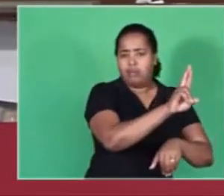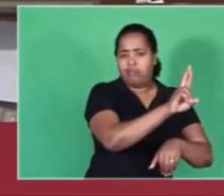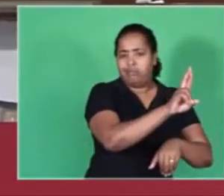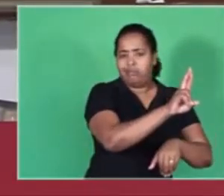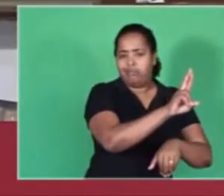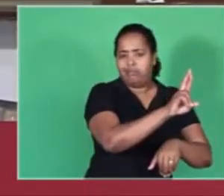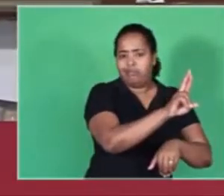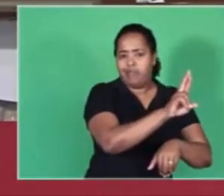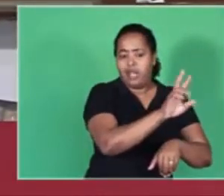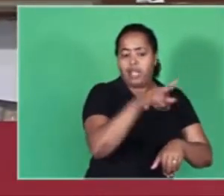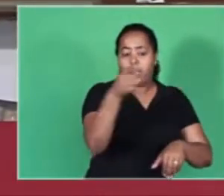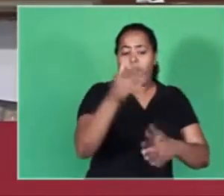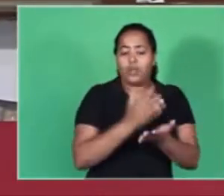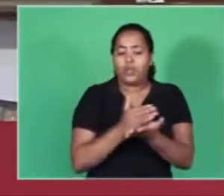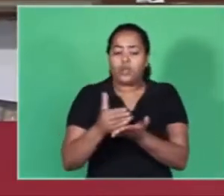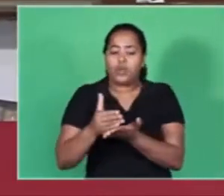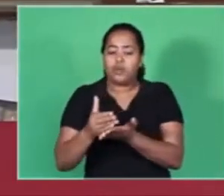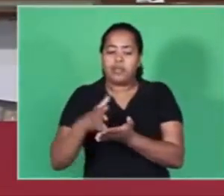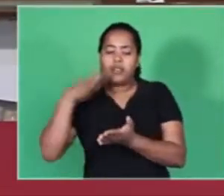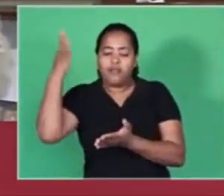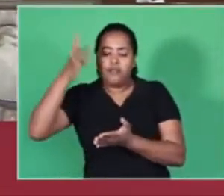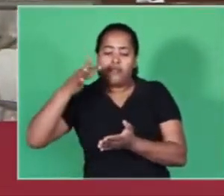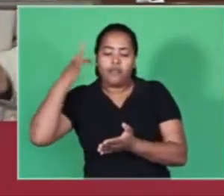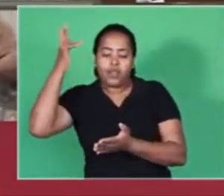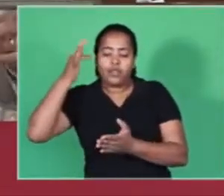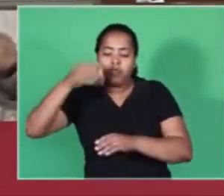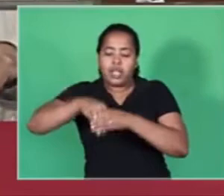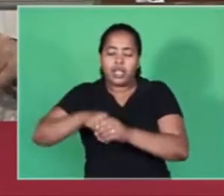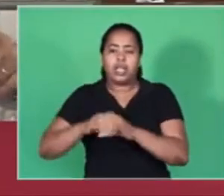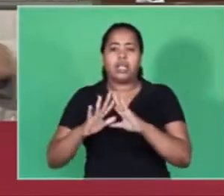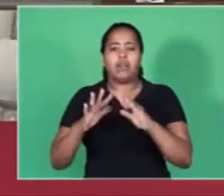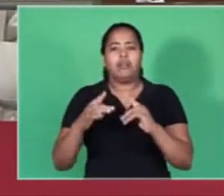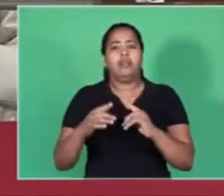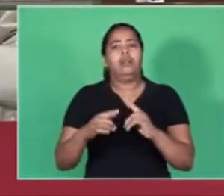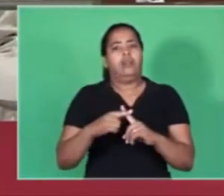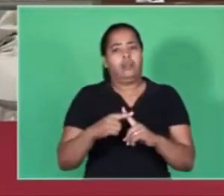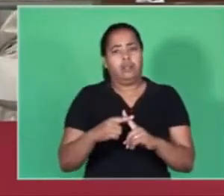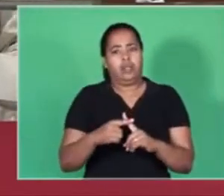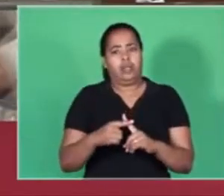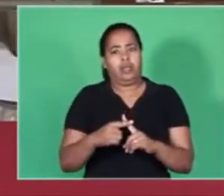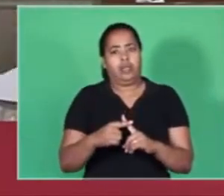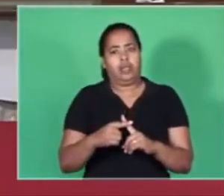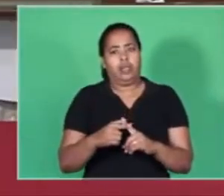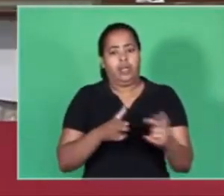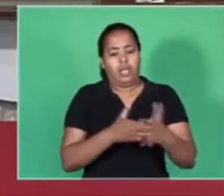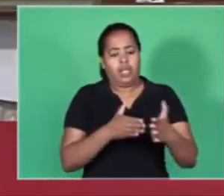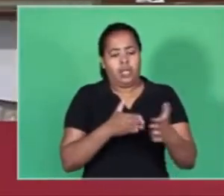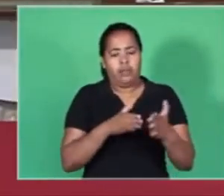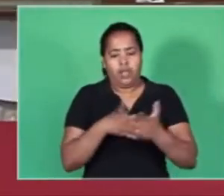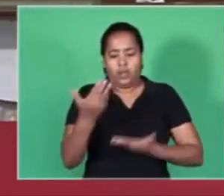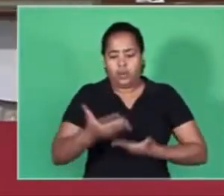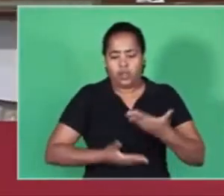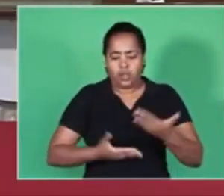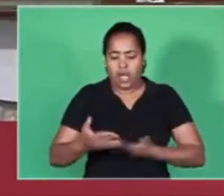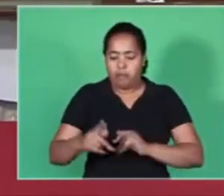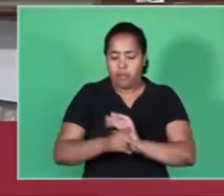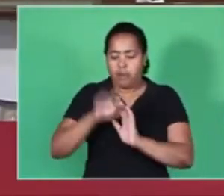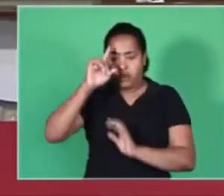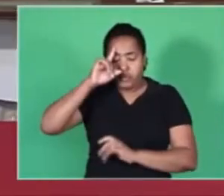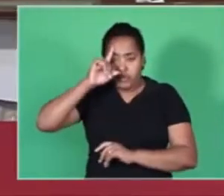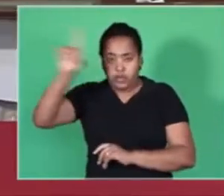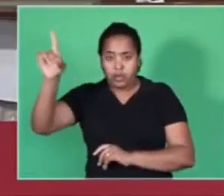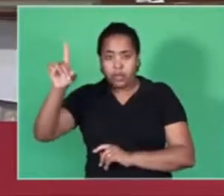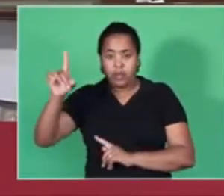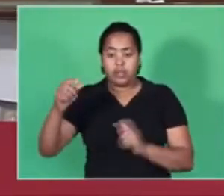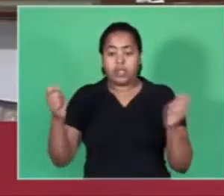He's starting philosophy, and he starts going to hurt the pastor. Came to be used in spiritual gifts because